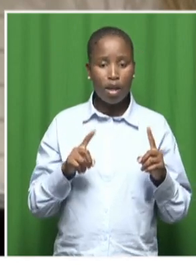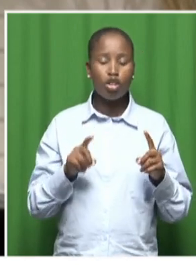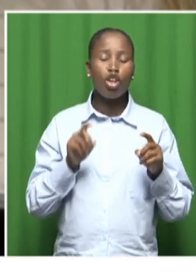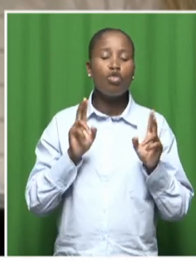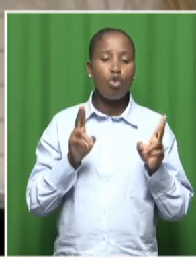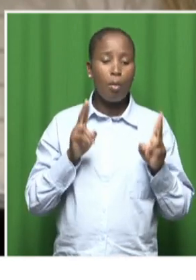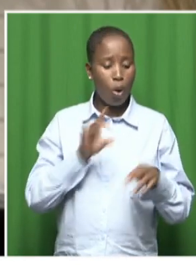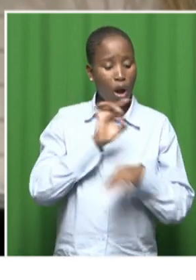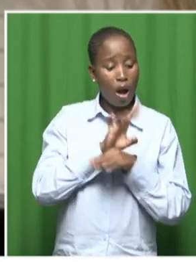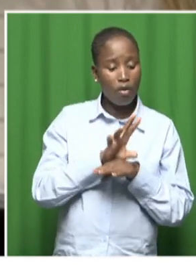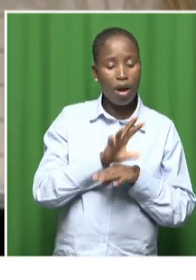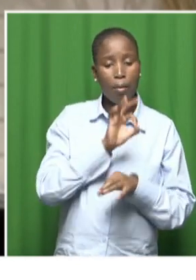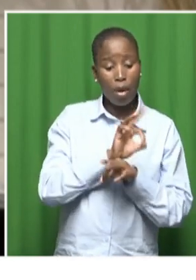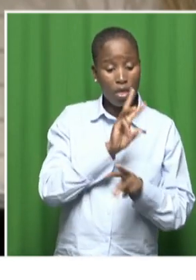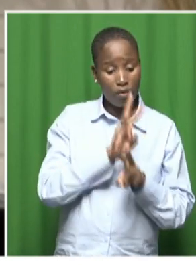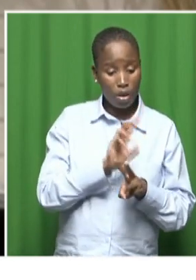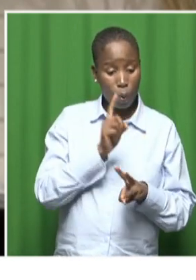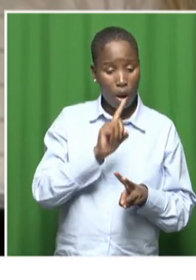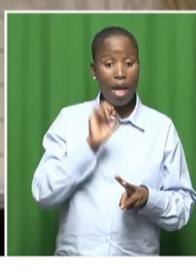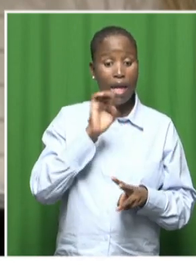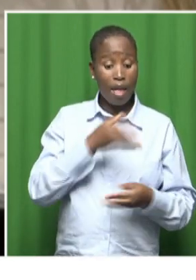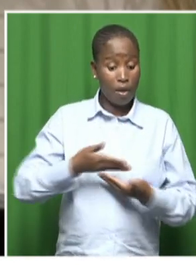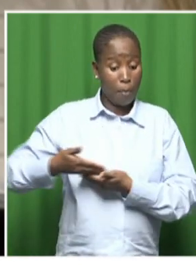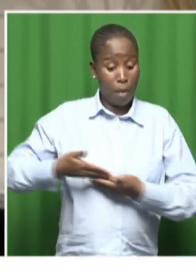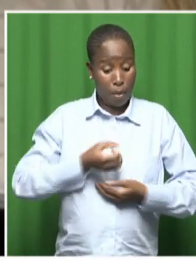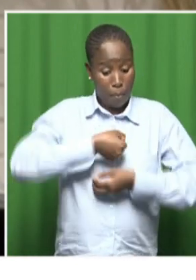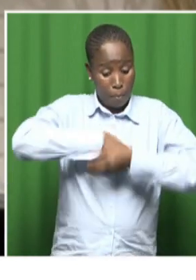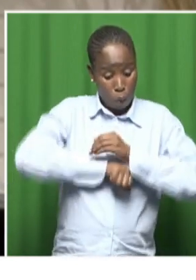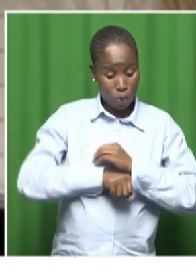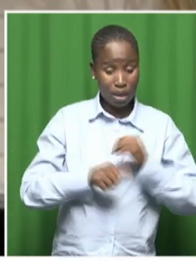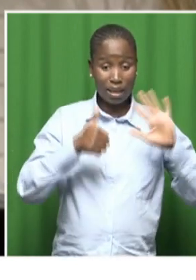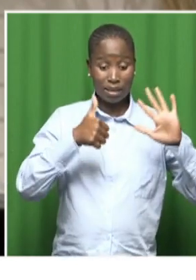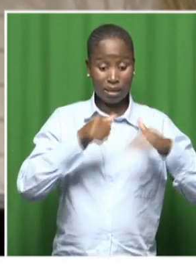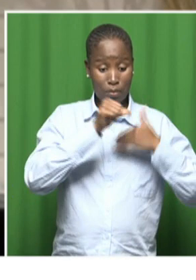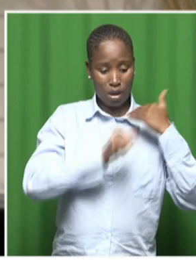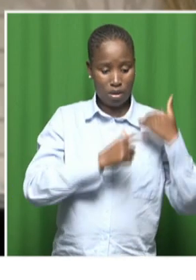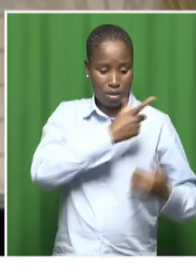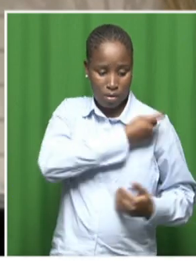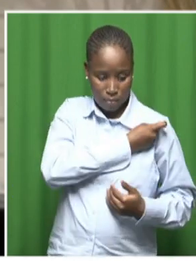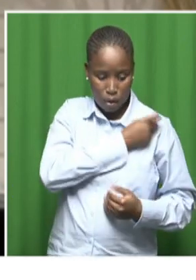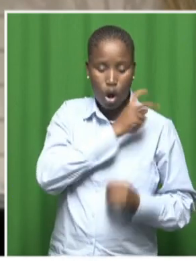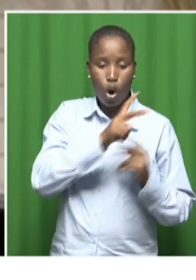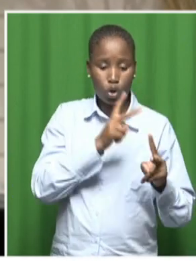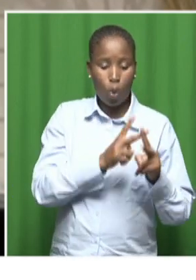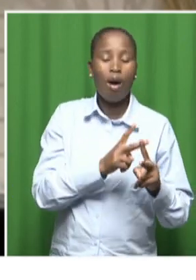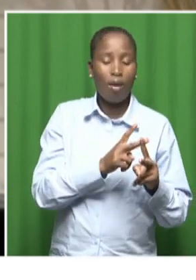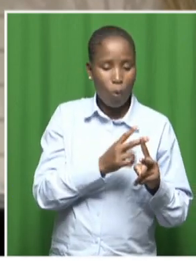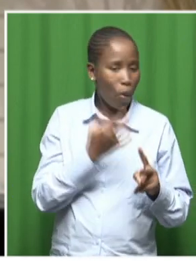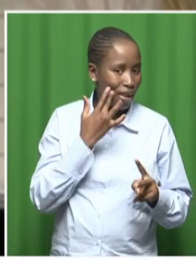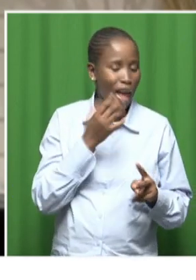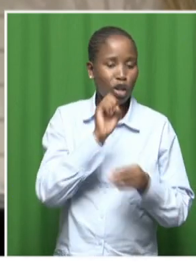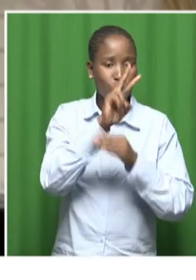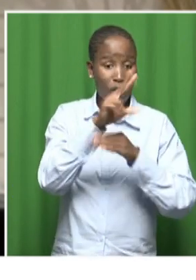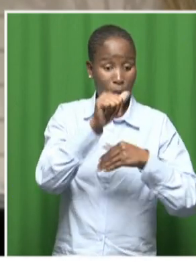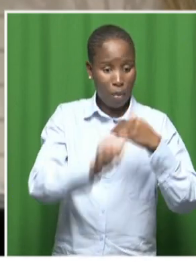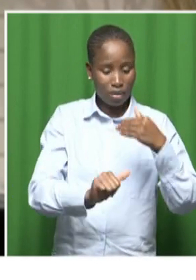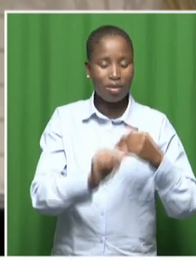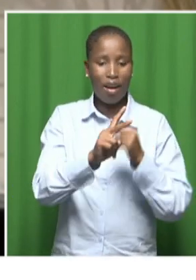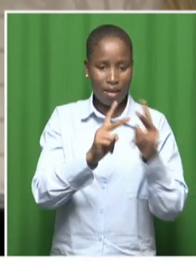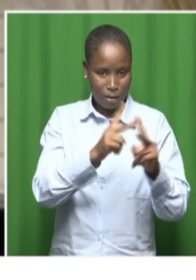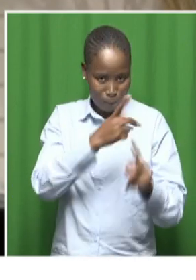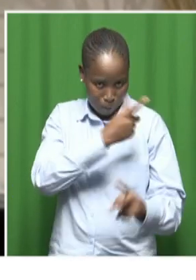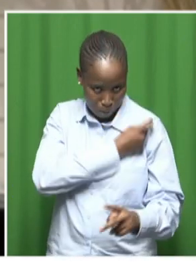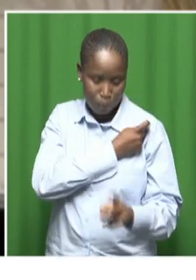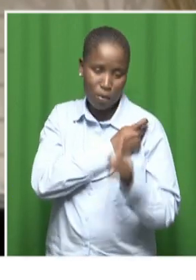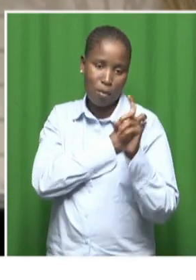12 months of life, but you can get vaccinated at any age, so it's never too late, which is why it's so important for parents, for caregivers,